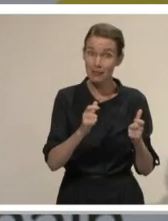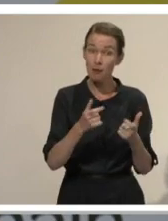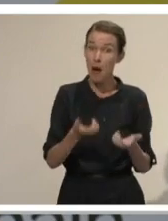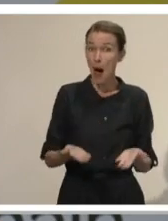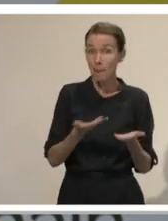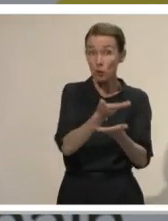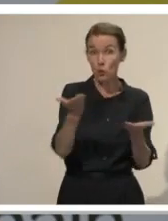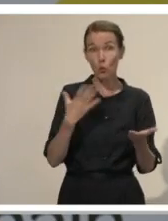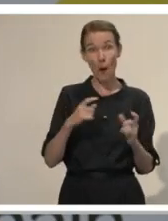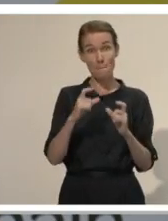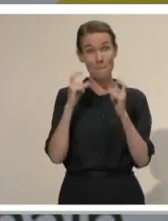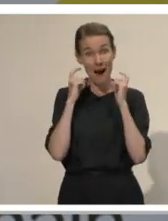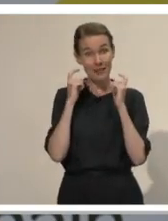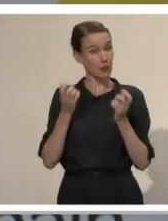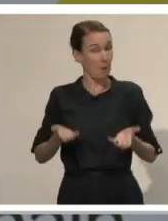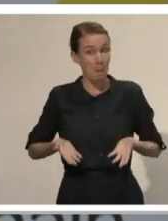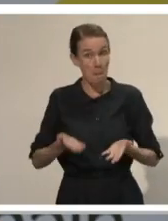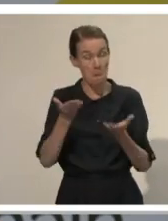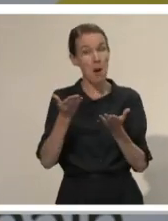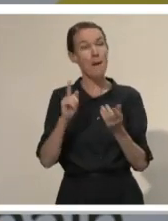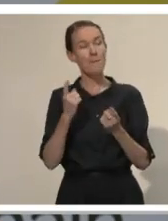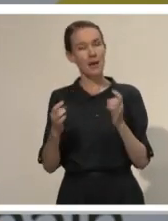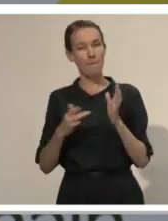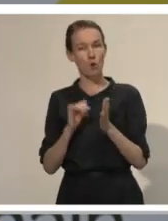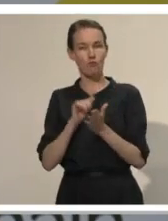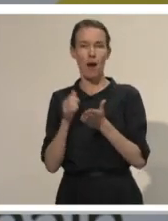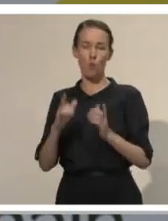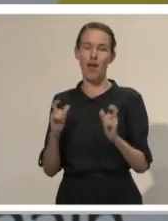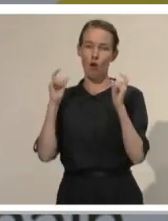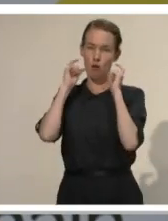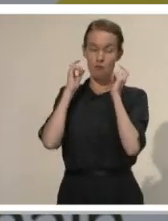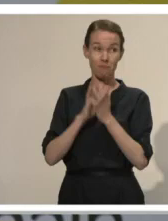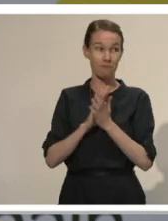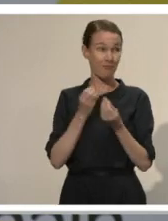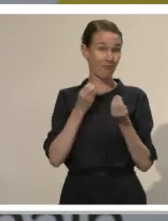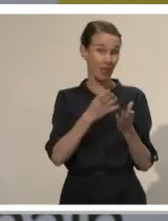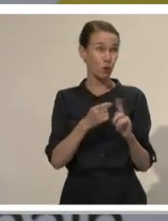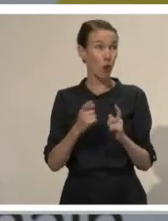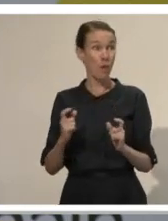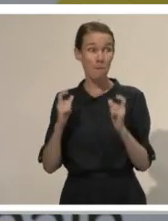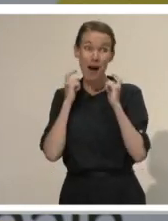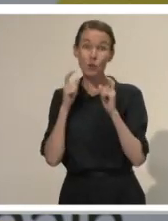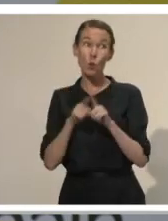it. Recalling again that there are disadvantages of using masks as well as possible